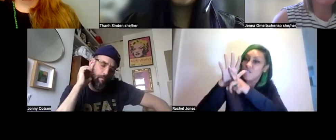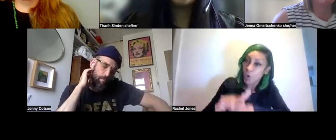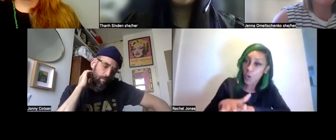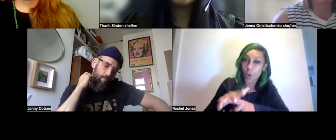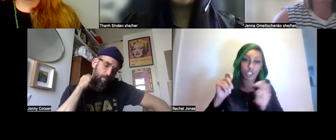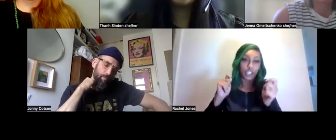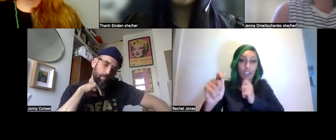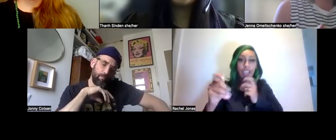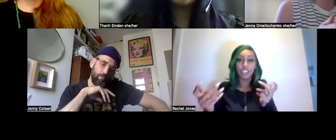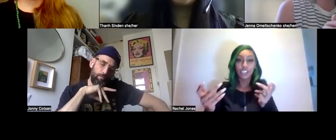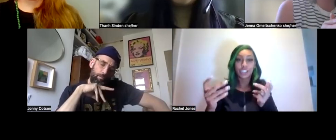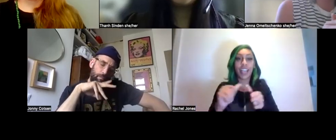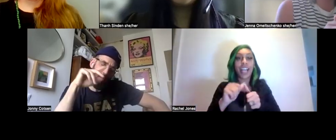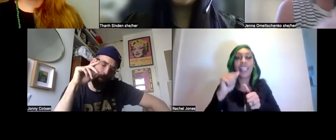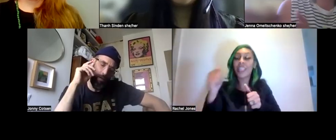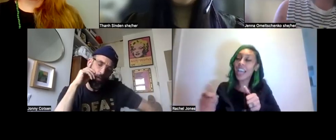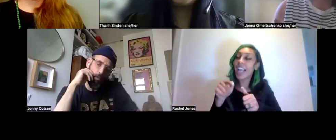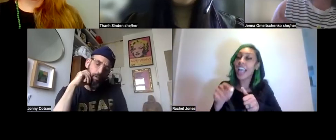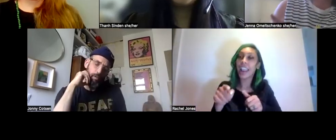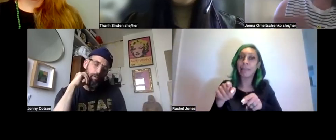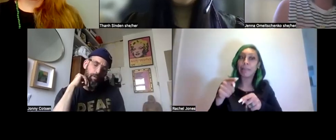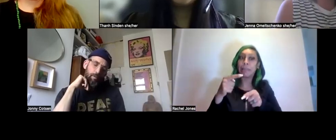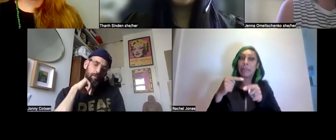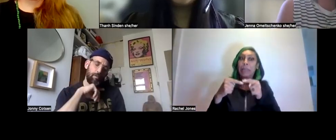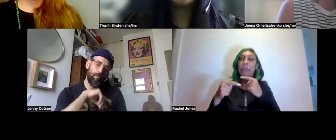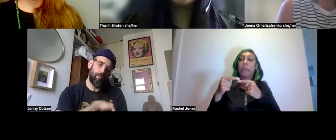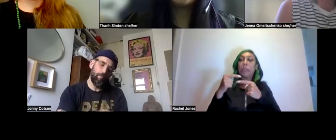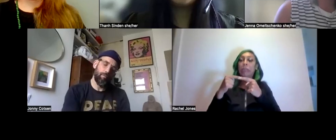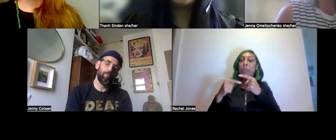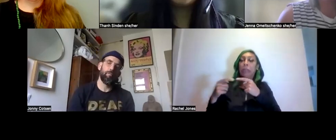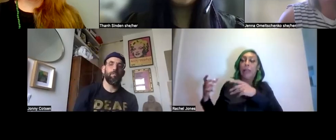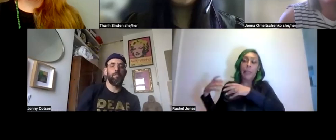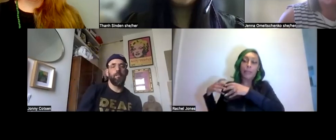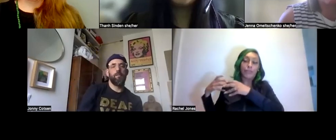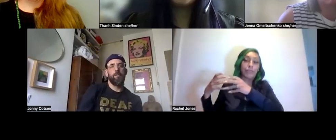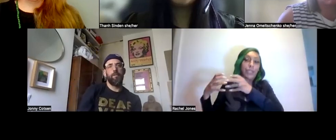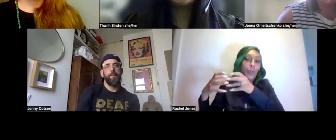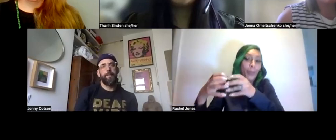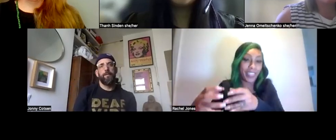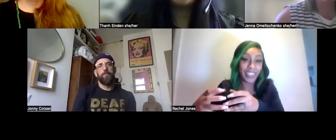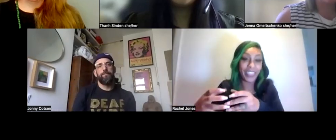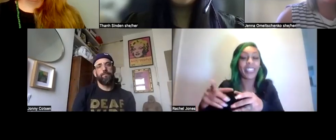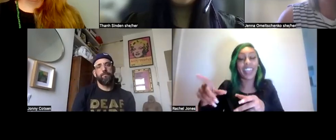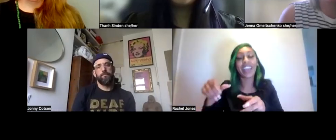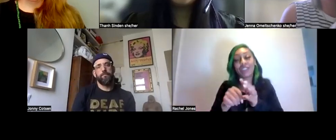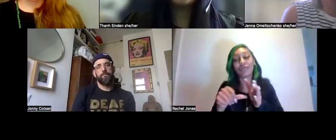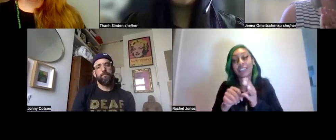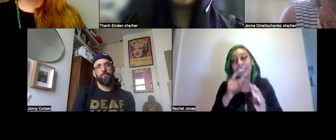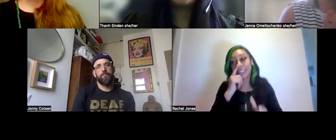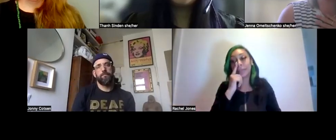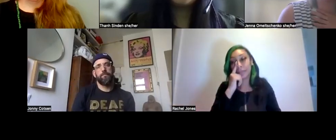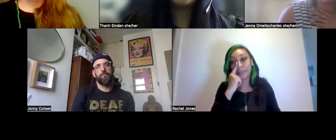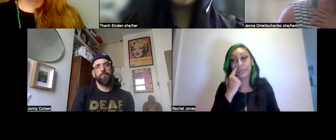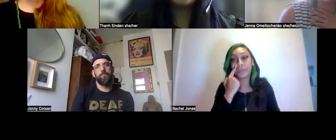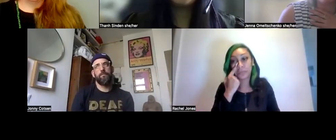which, and then you have to then backtrack and bring everybody along with you. And that can be quite tricky. So I haven't, this